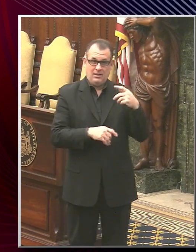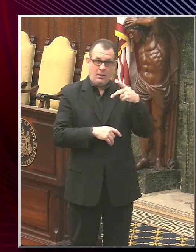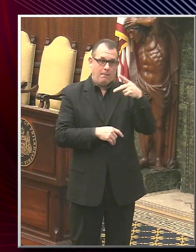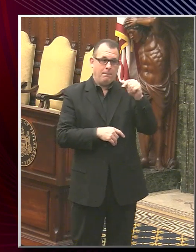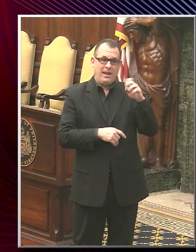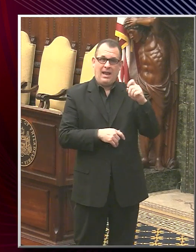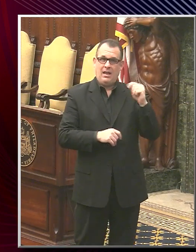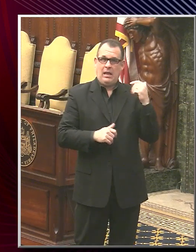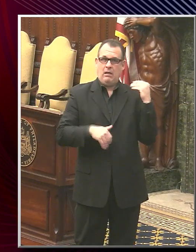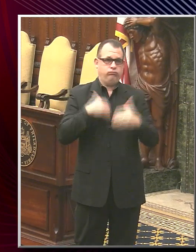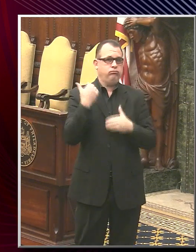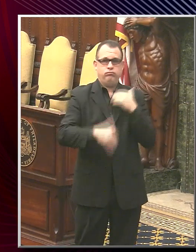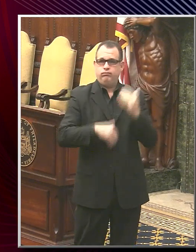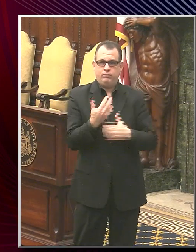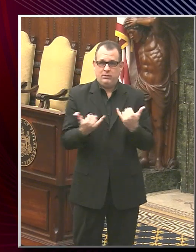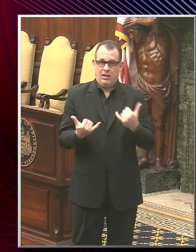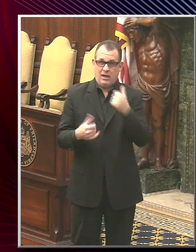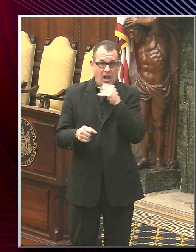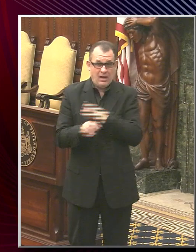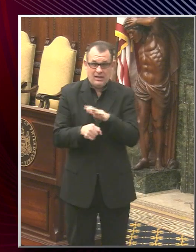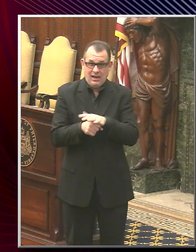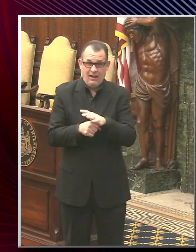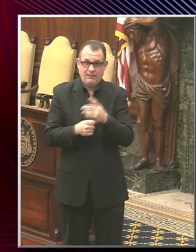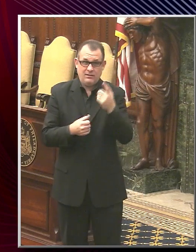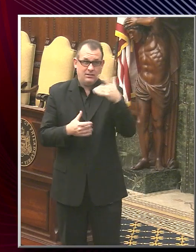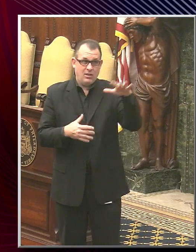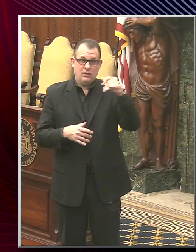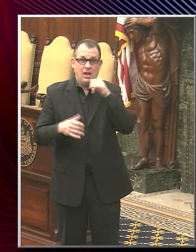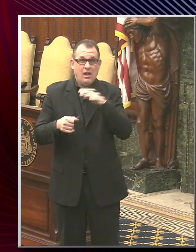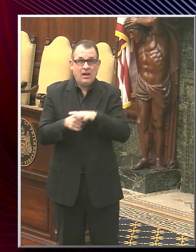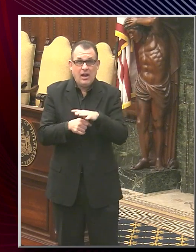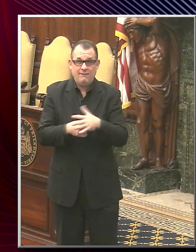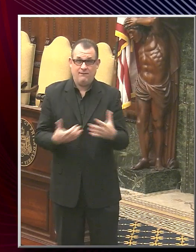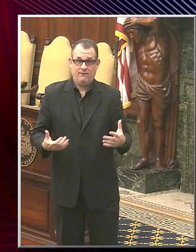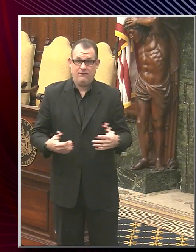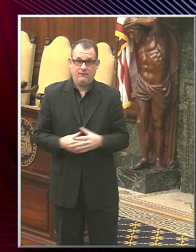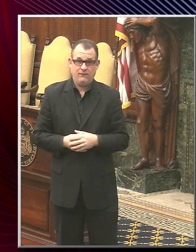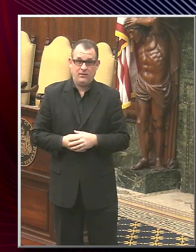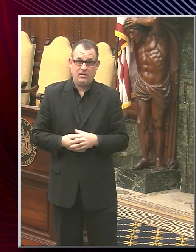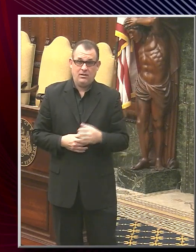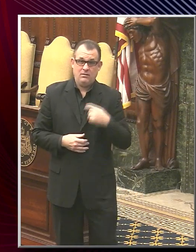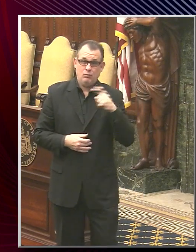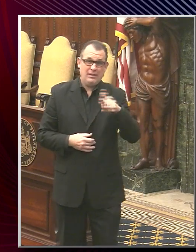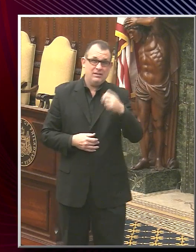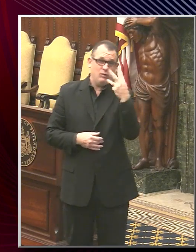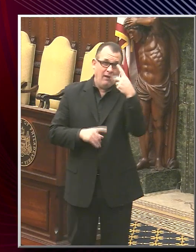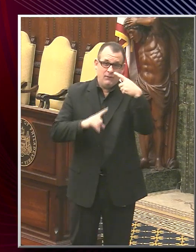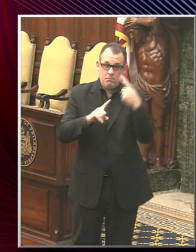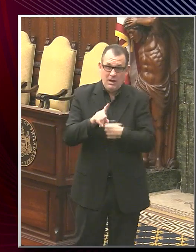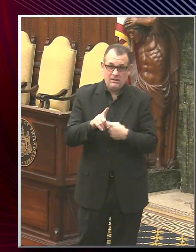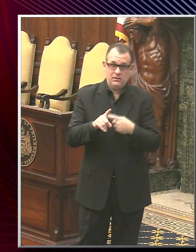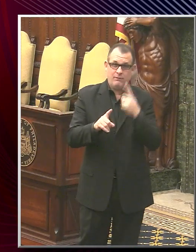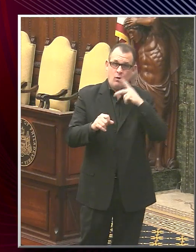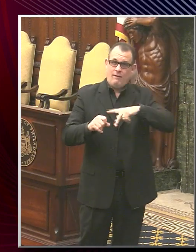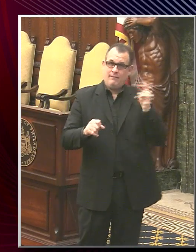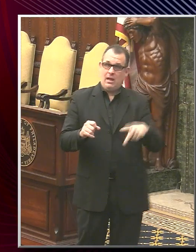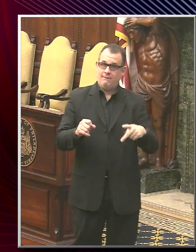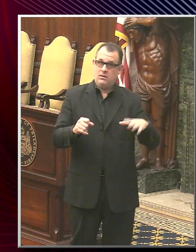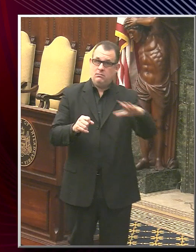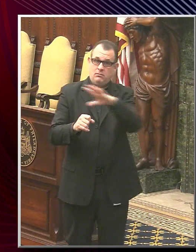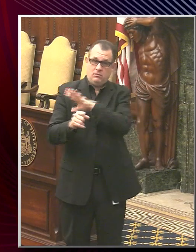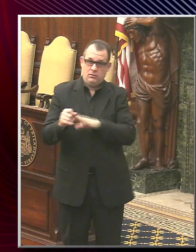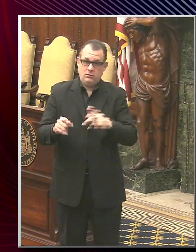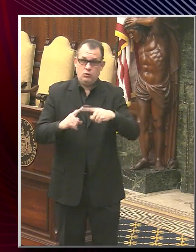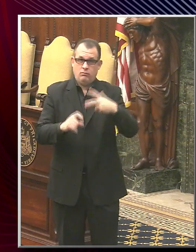just not enough vaccine out there. Doctor, if it takes 12 months for the city of Philadelphia to